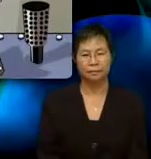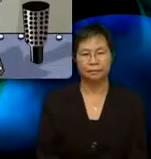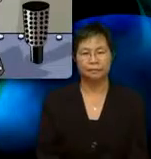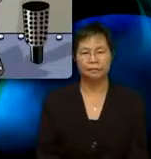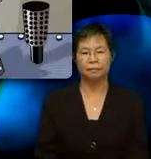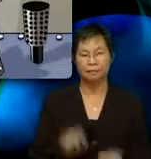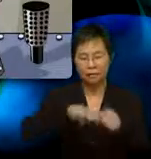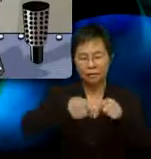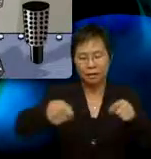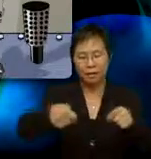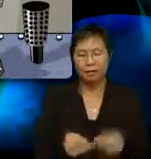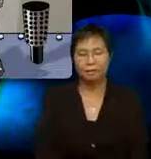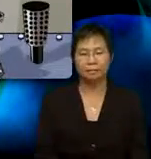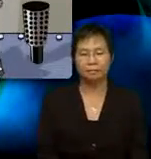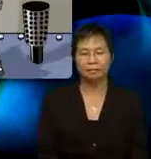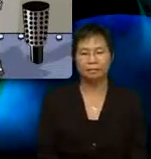tie,